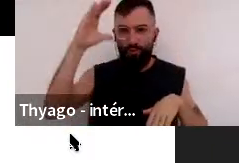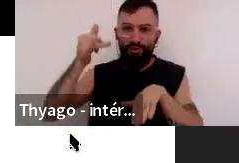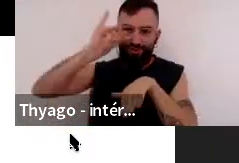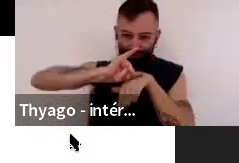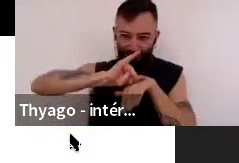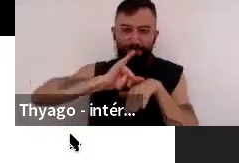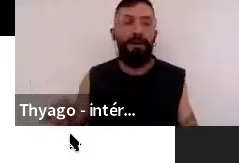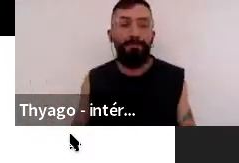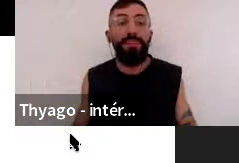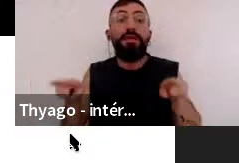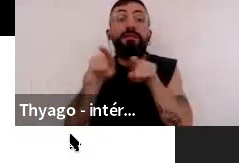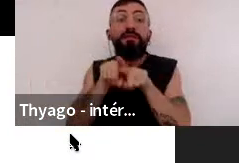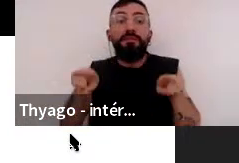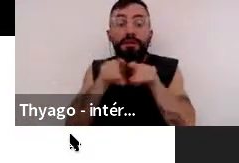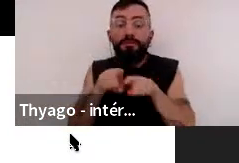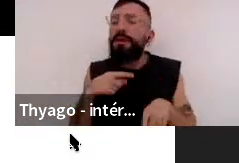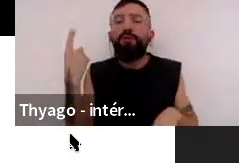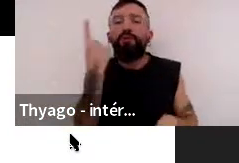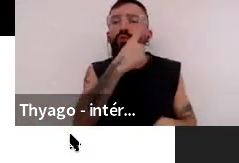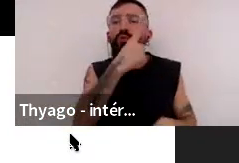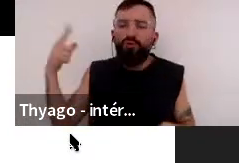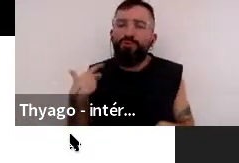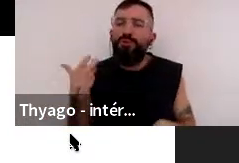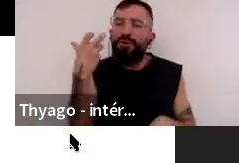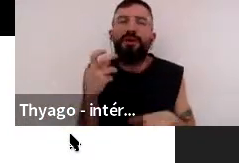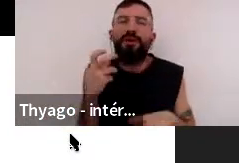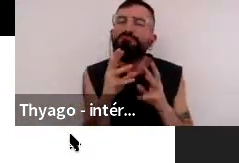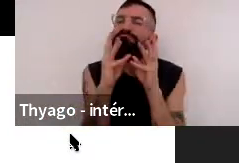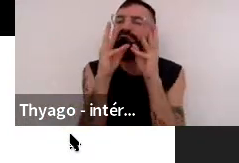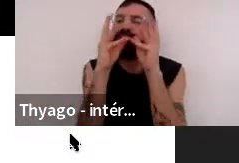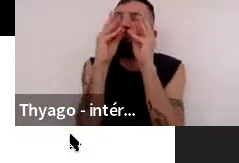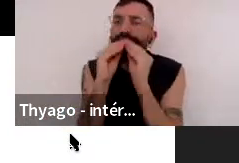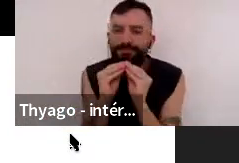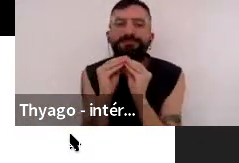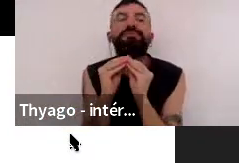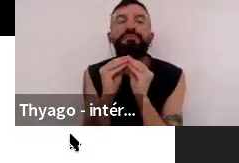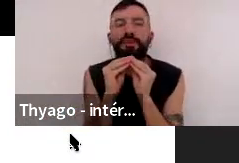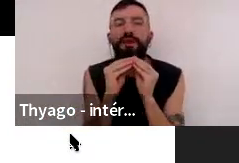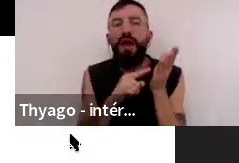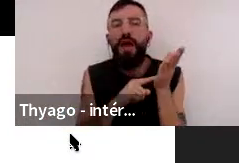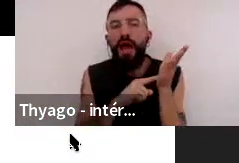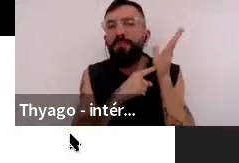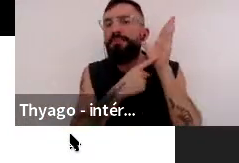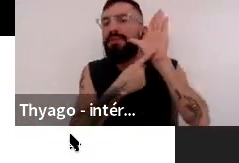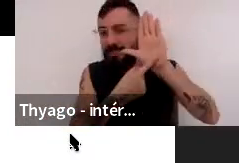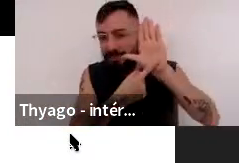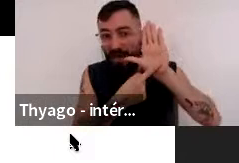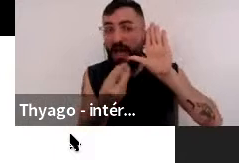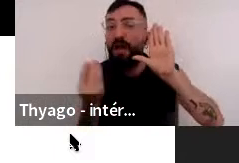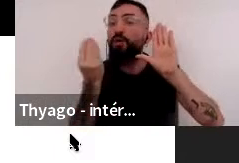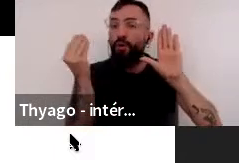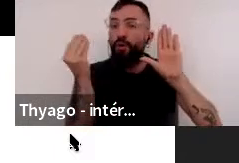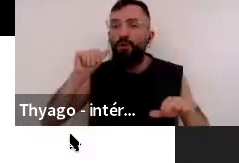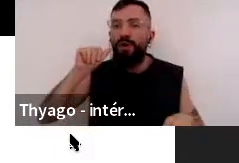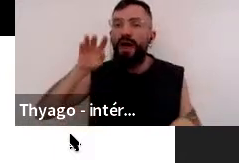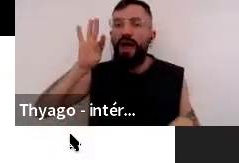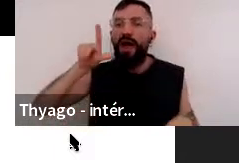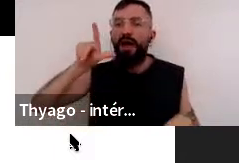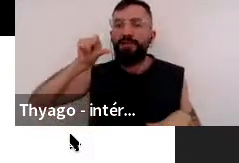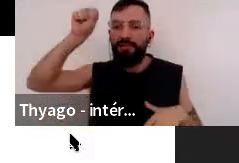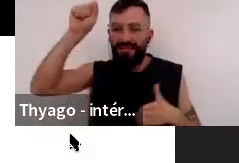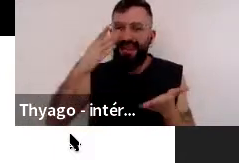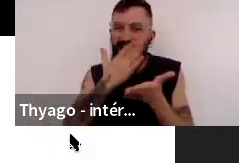Finally, I will again briefly present a Libras Toponymic Atlas project that has